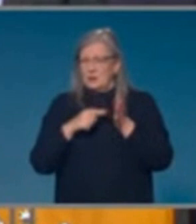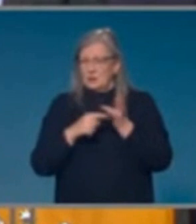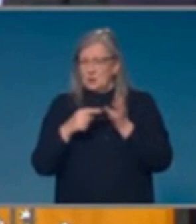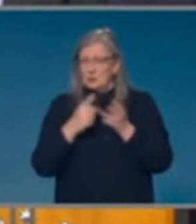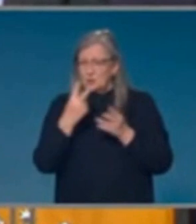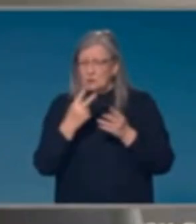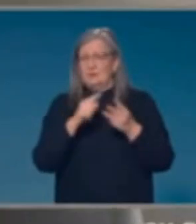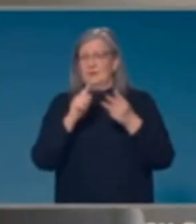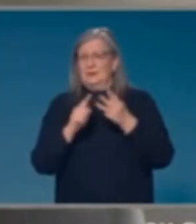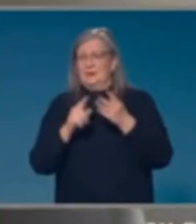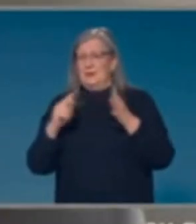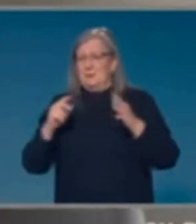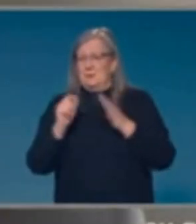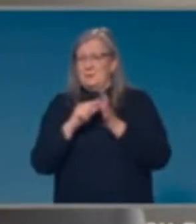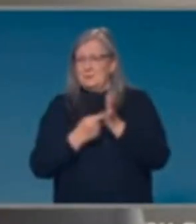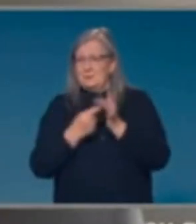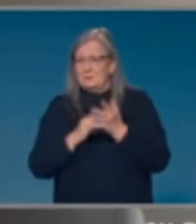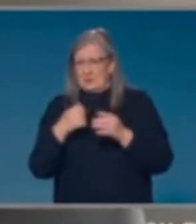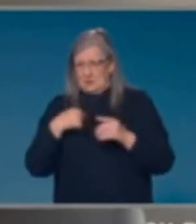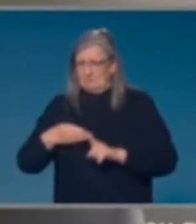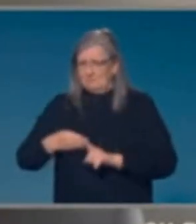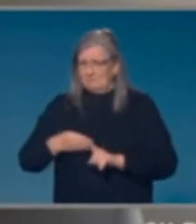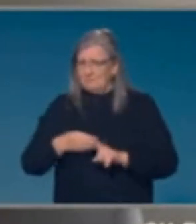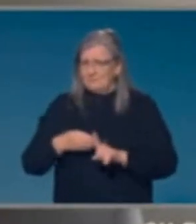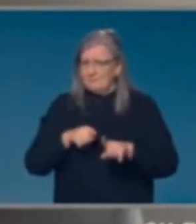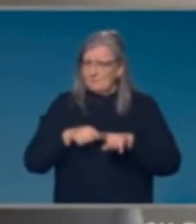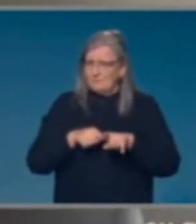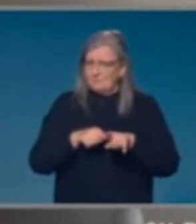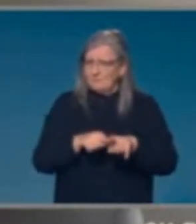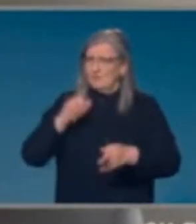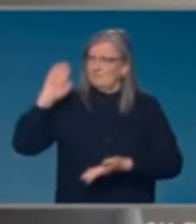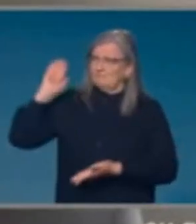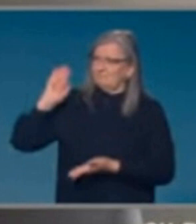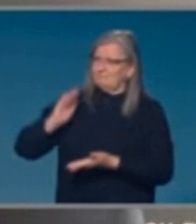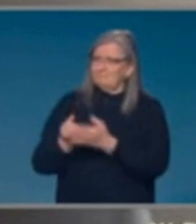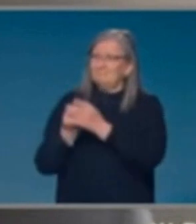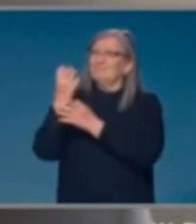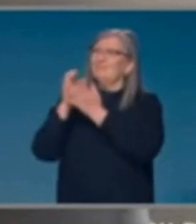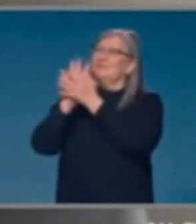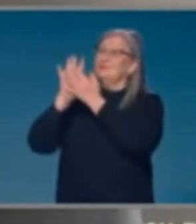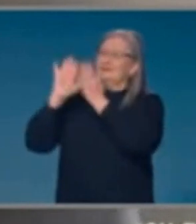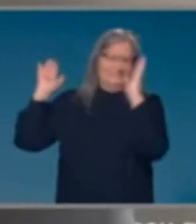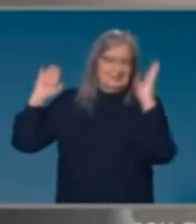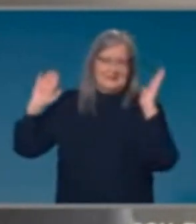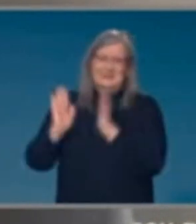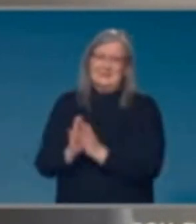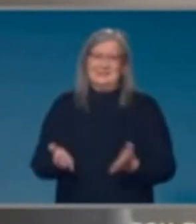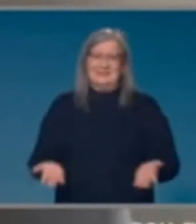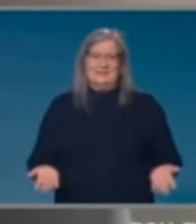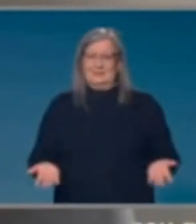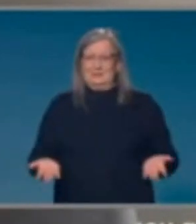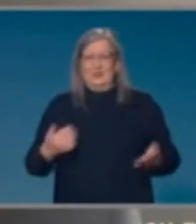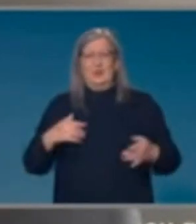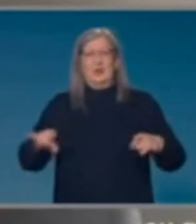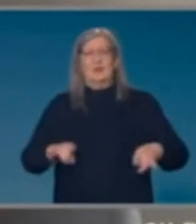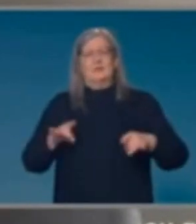to lower emissions, both in Australia and globally. And that also contributes to those health outcomes.